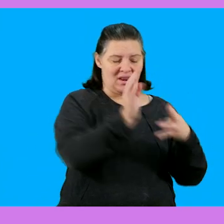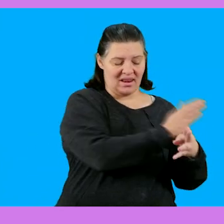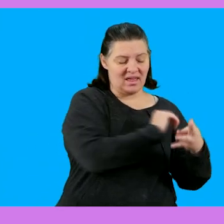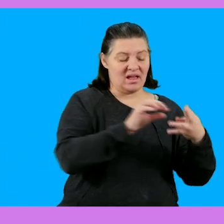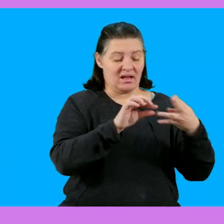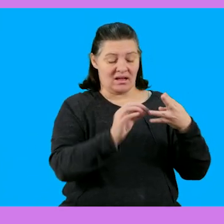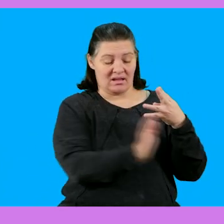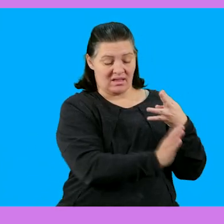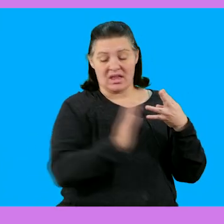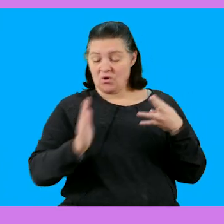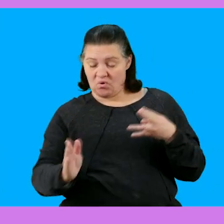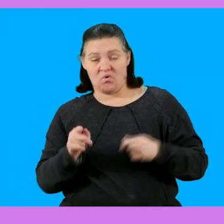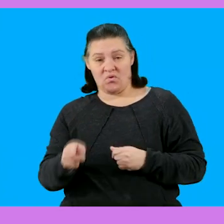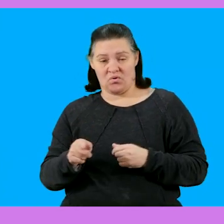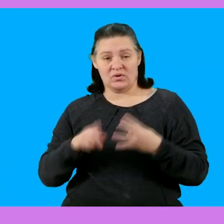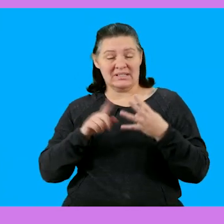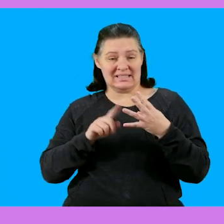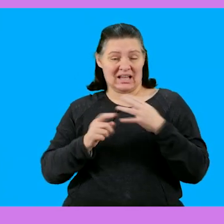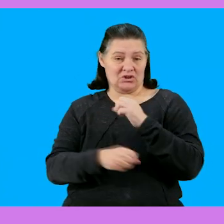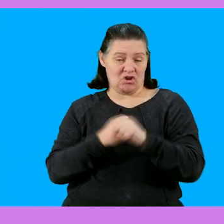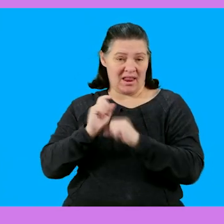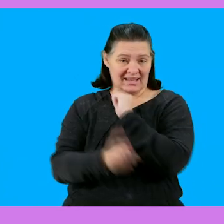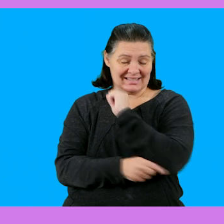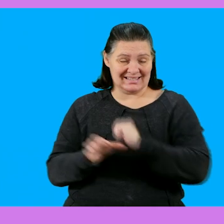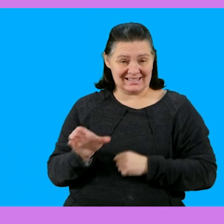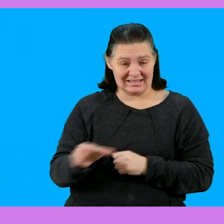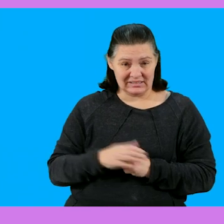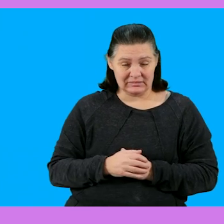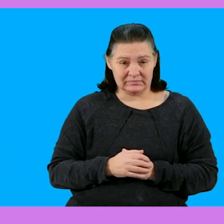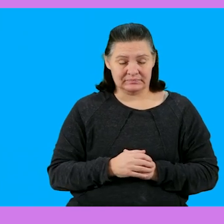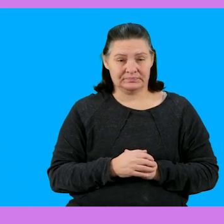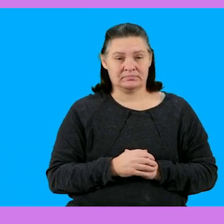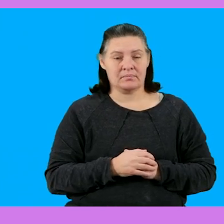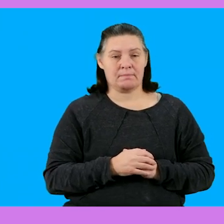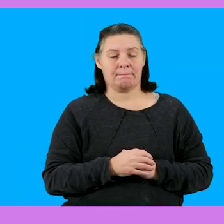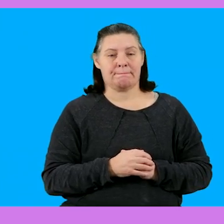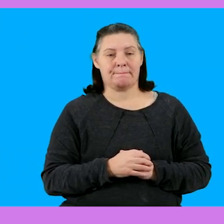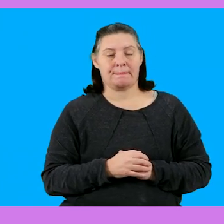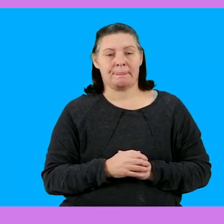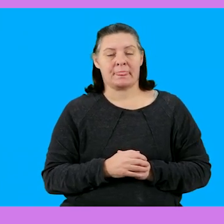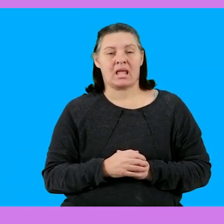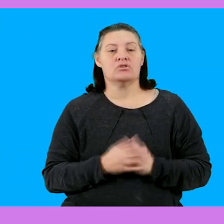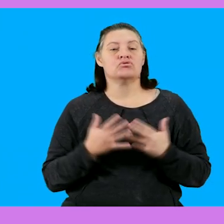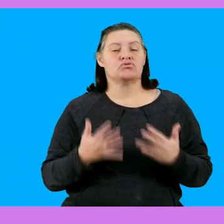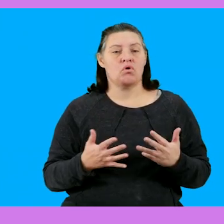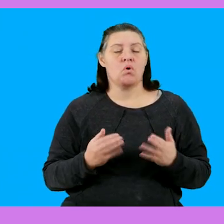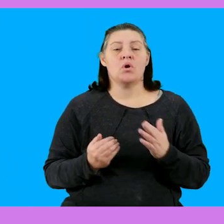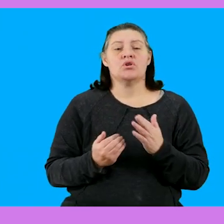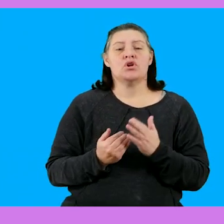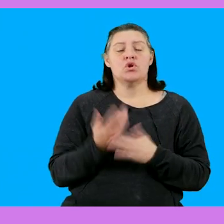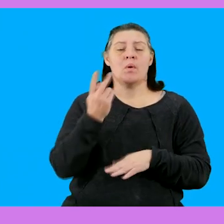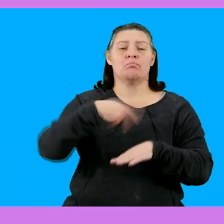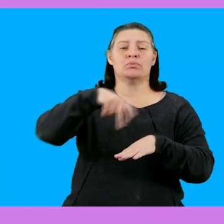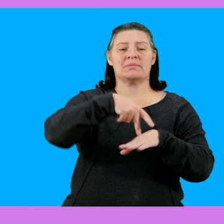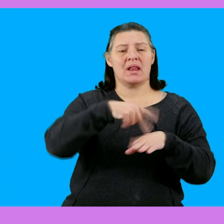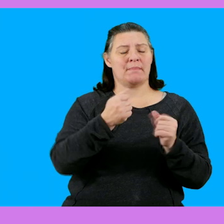will complete now my 2 years, right? We agree on that, right? 4 half a years will give you 2 years. So what is the new